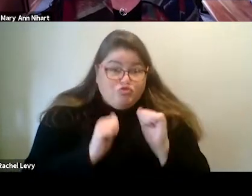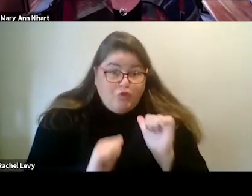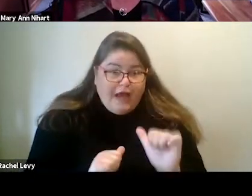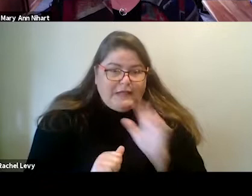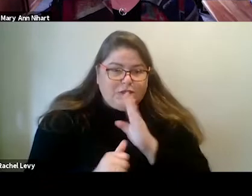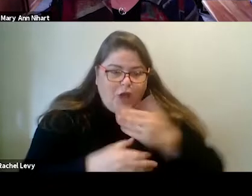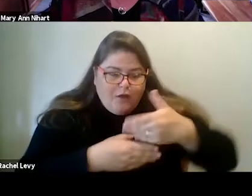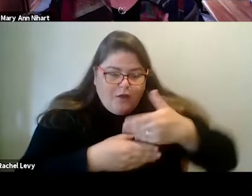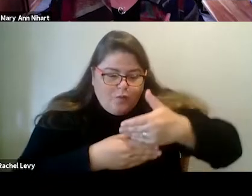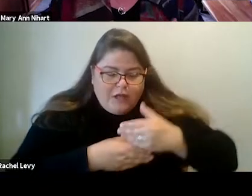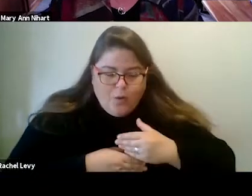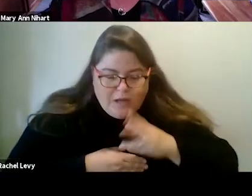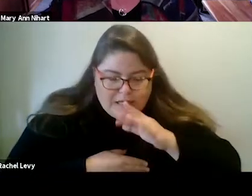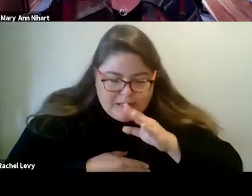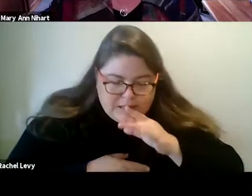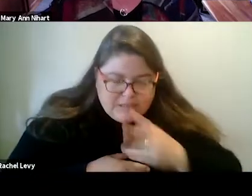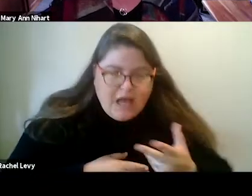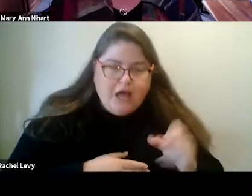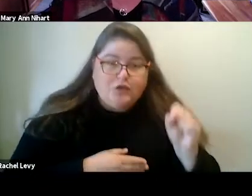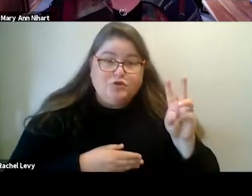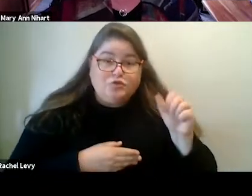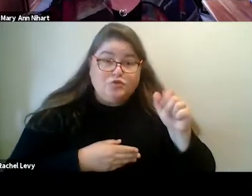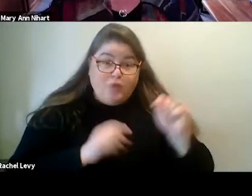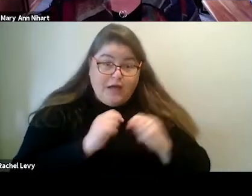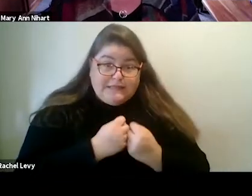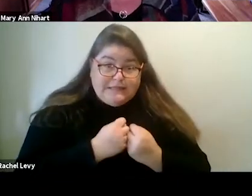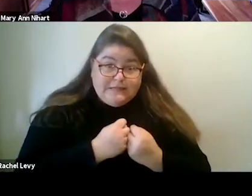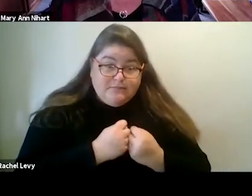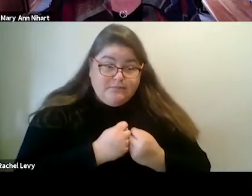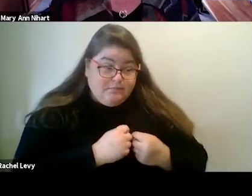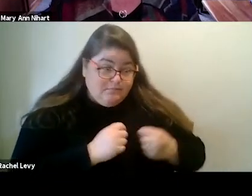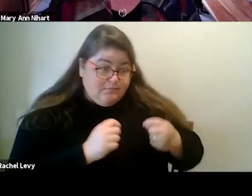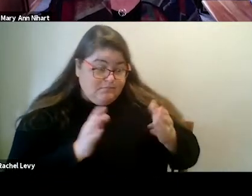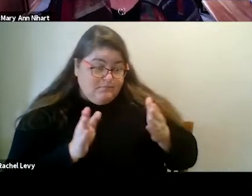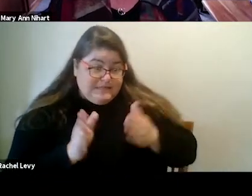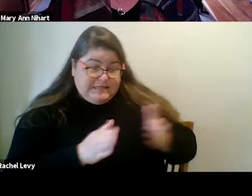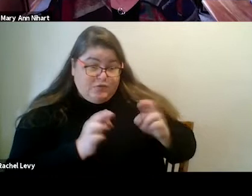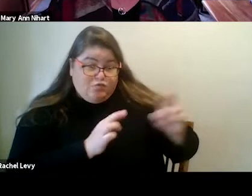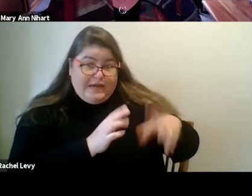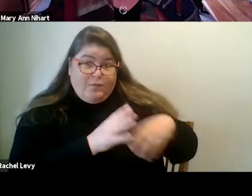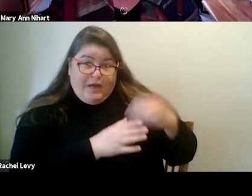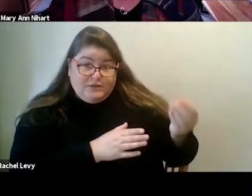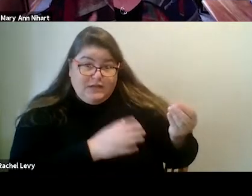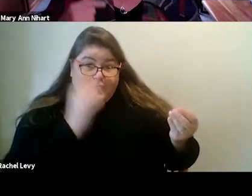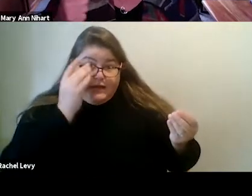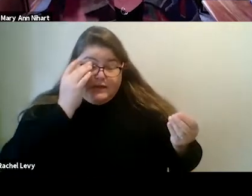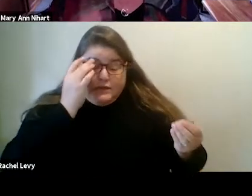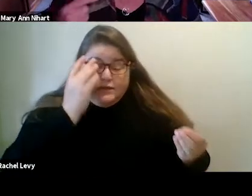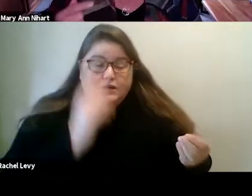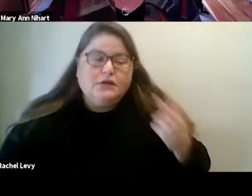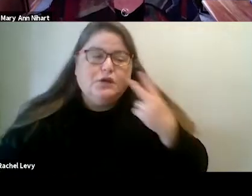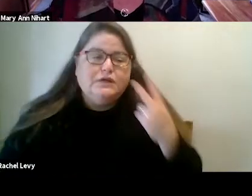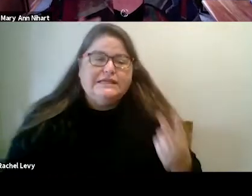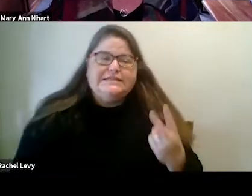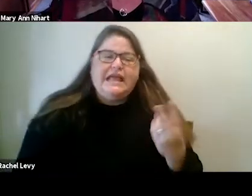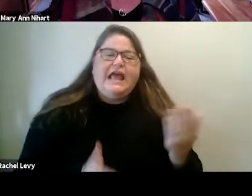the window, the SWAT team organized outside. You see that the